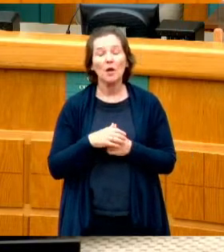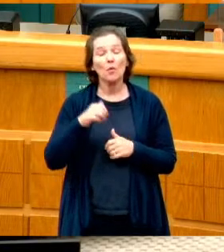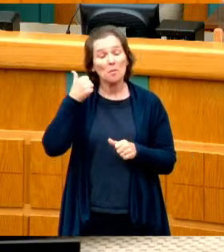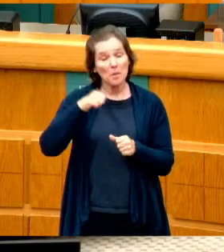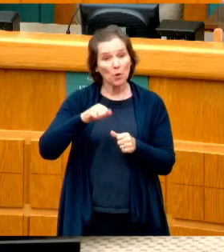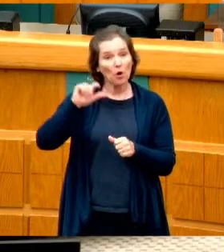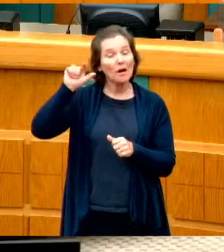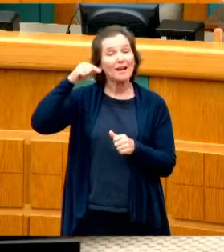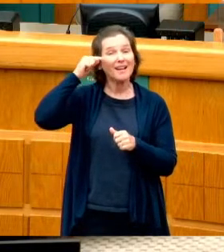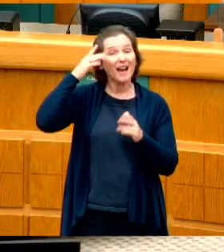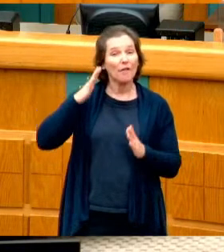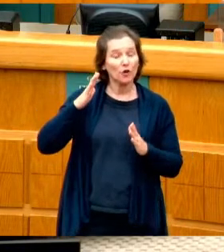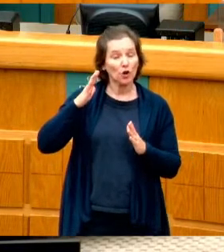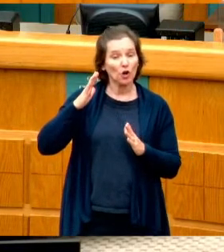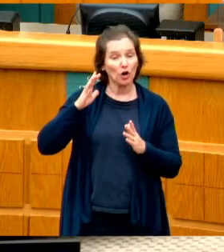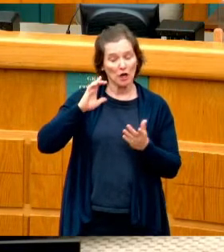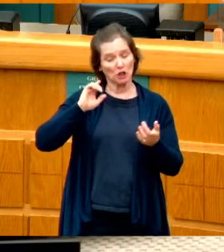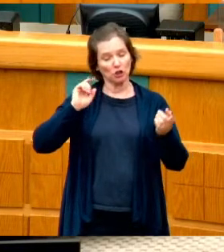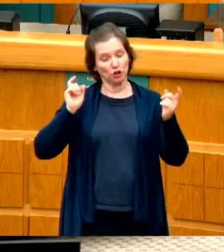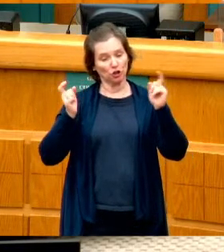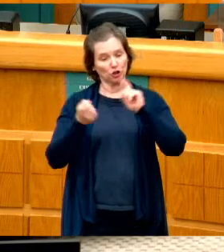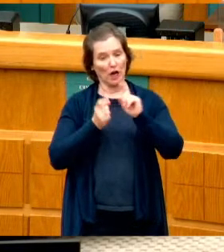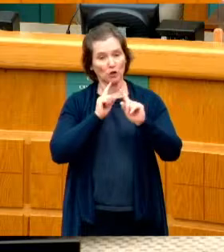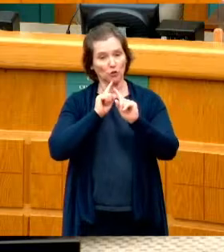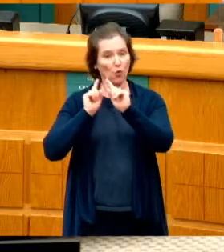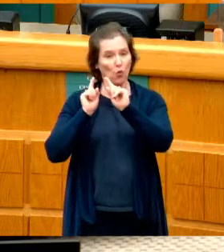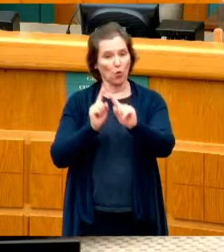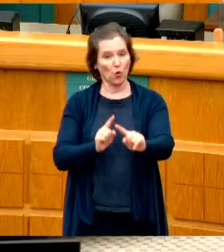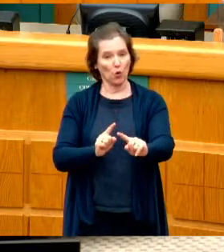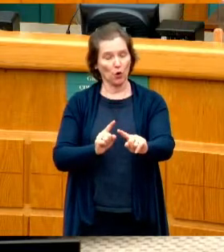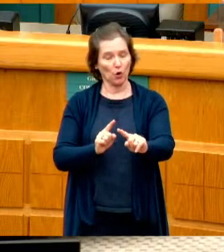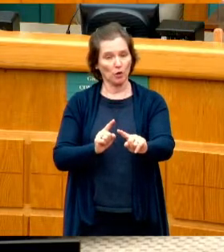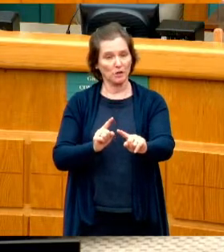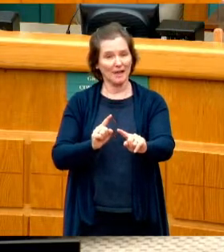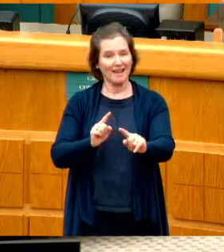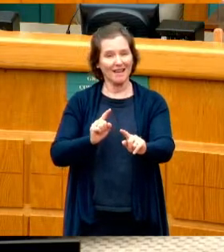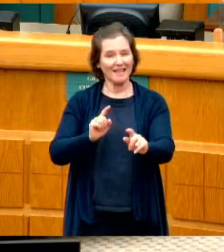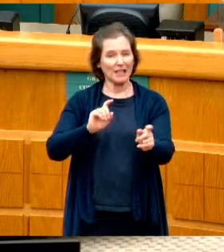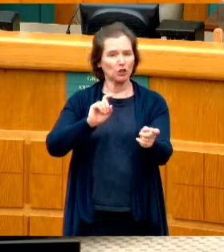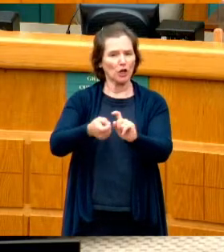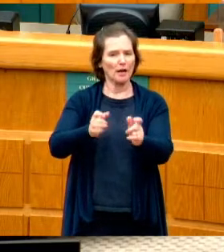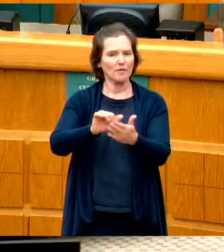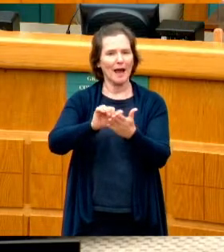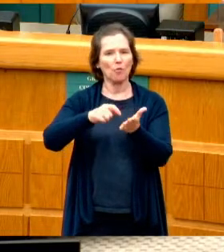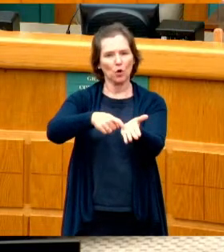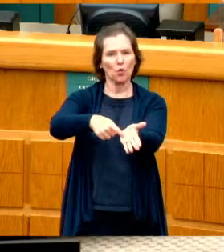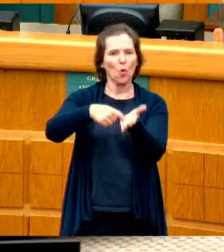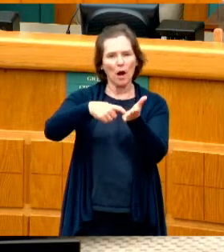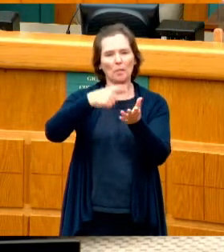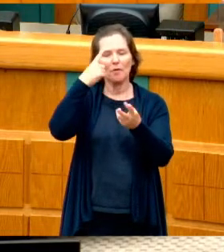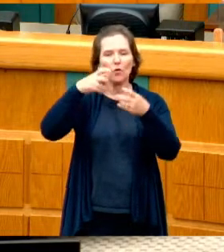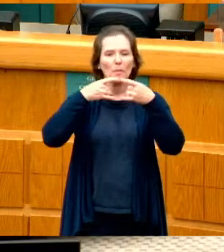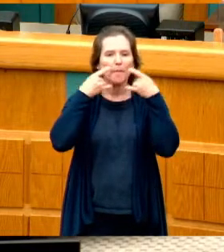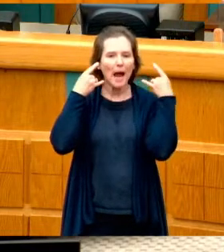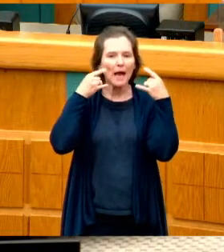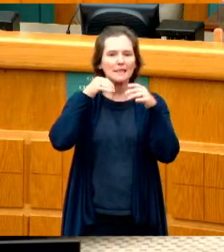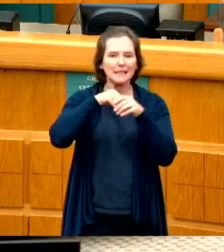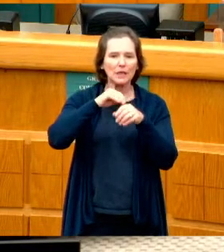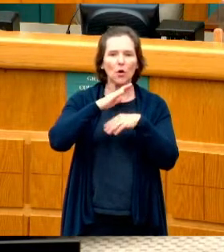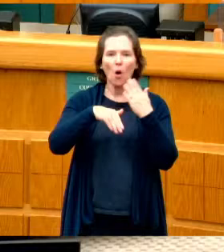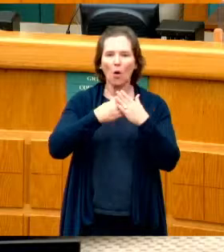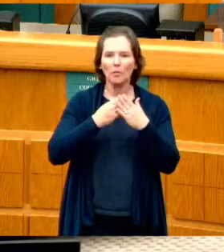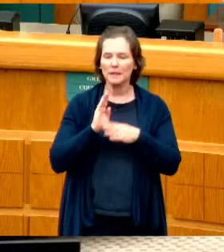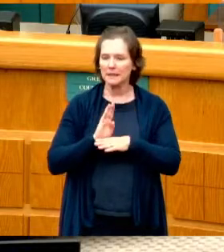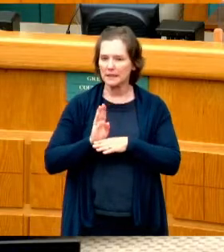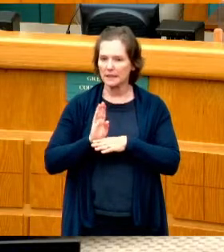that reduce the need, or the requirement, I should say, for masks. However, his order did